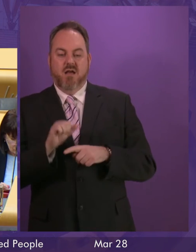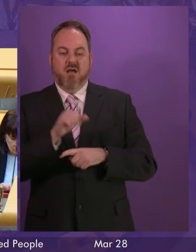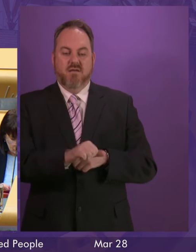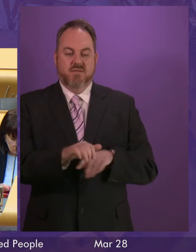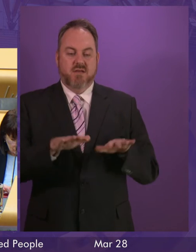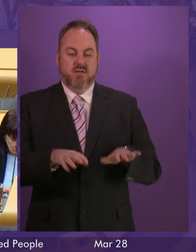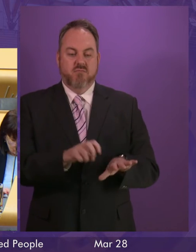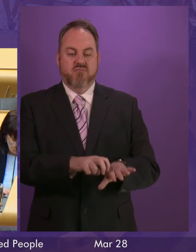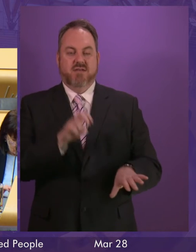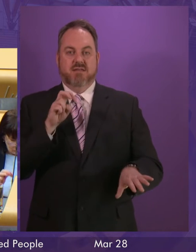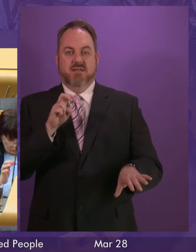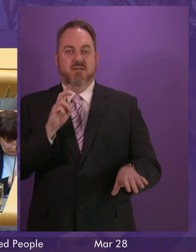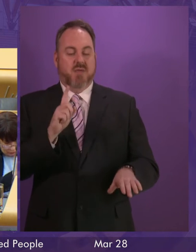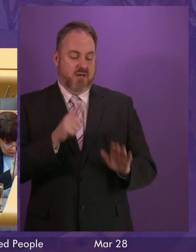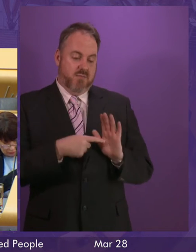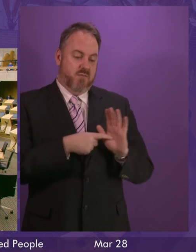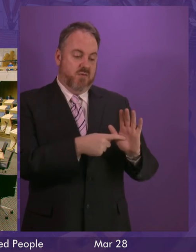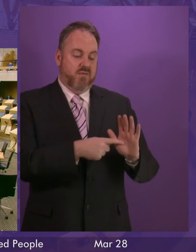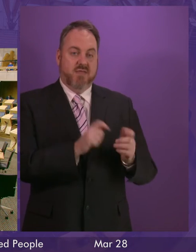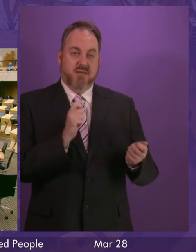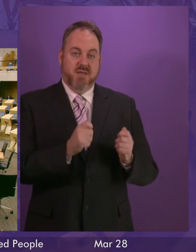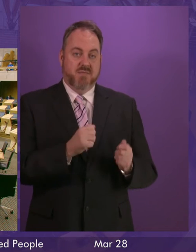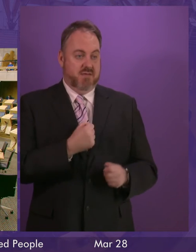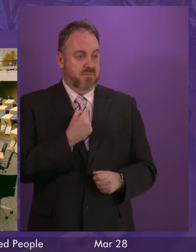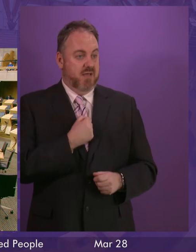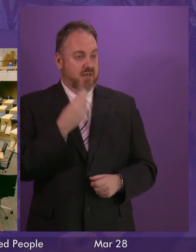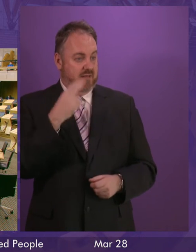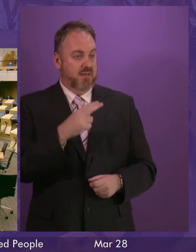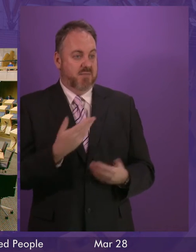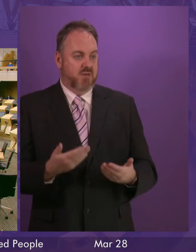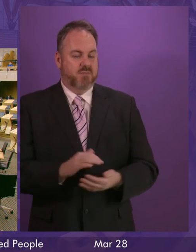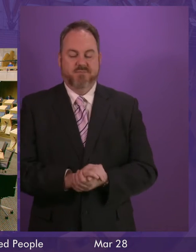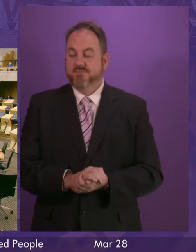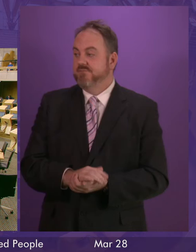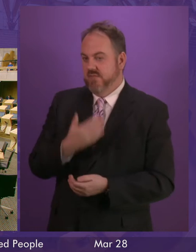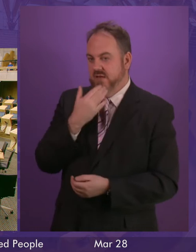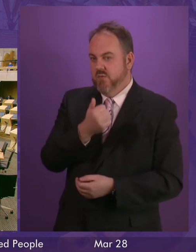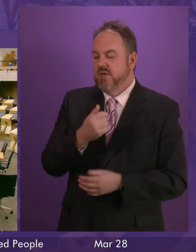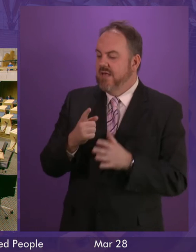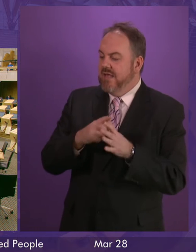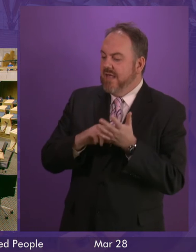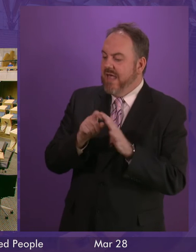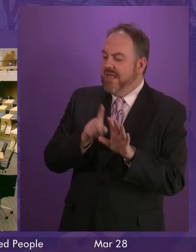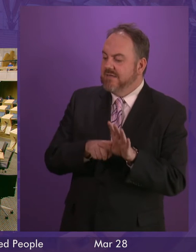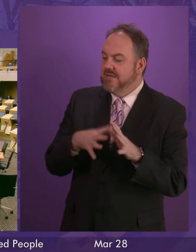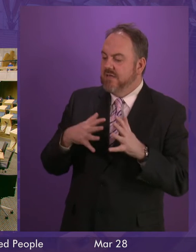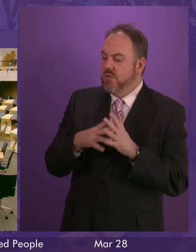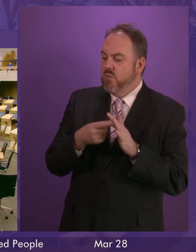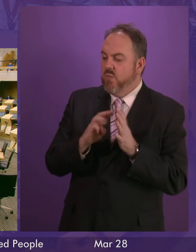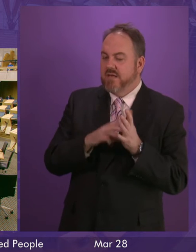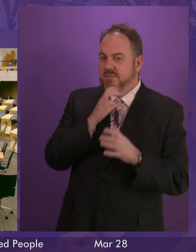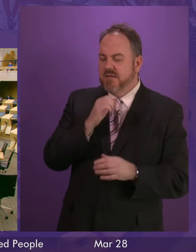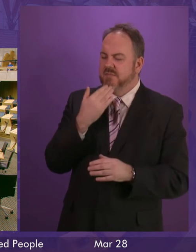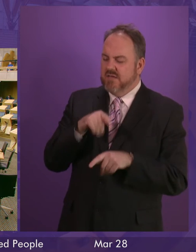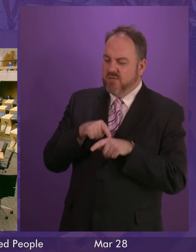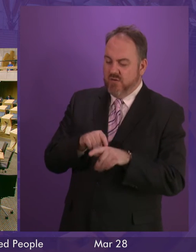but I move the amendment in my name, Presiding Officer. Thank you very much, Mr Grivenor. Andy Whiteman, six minutes, please, Mr Whiteman. Thank you very much,